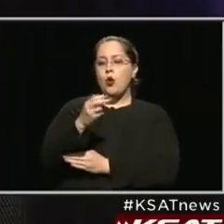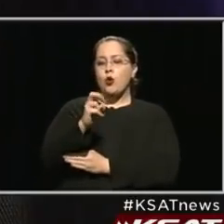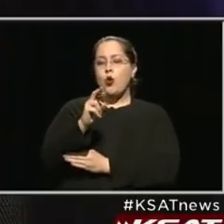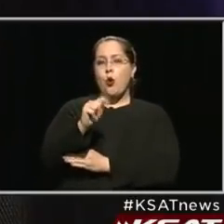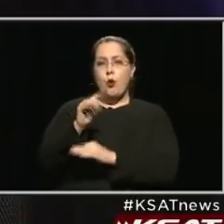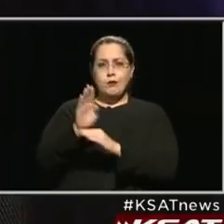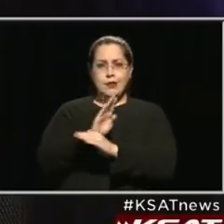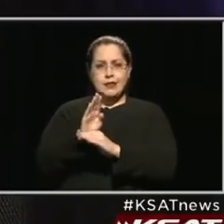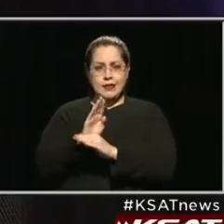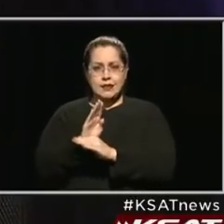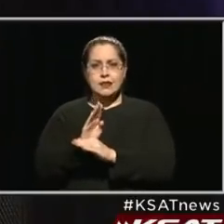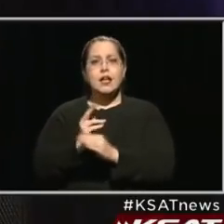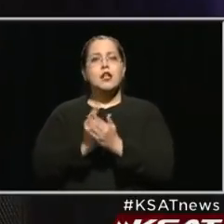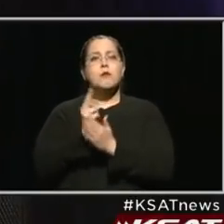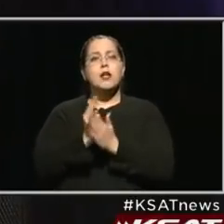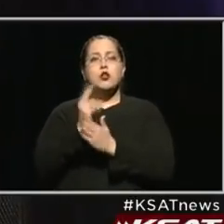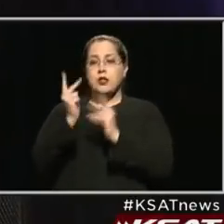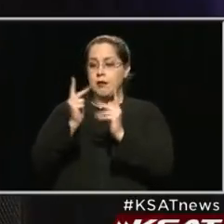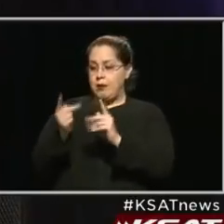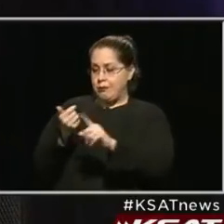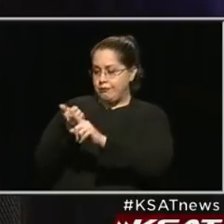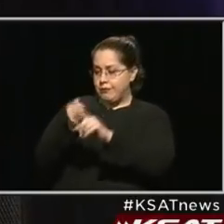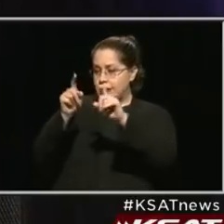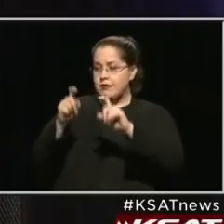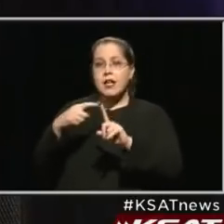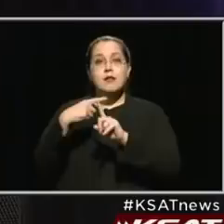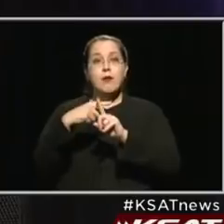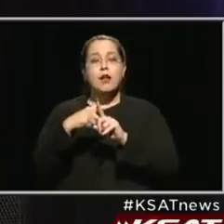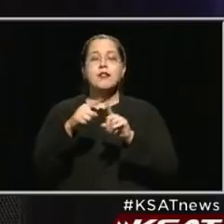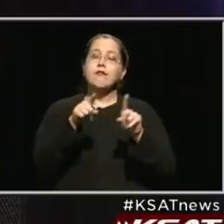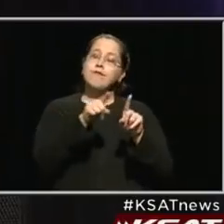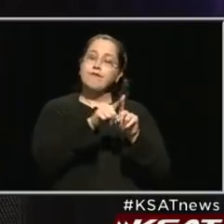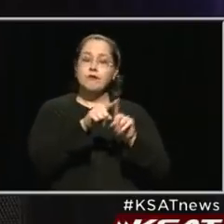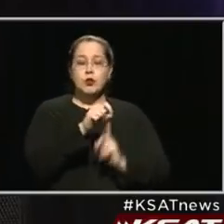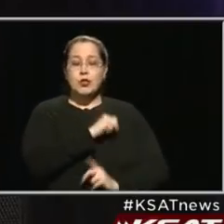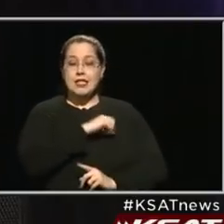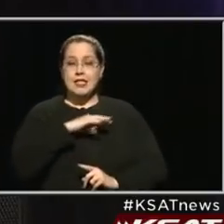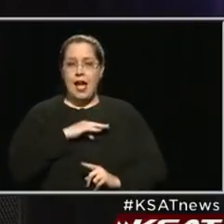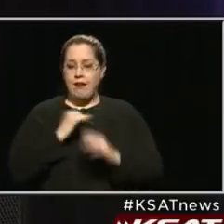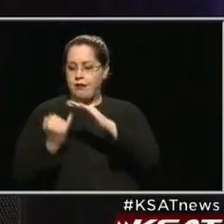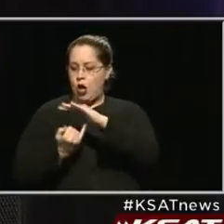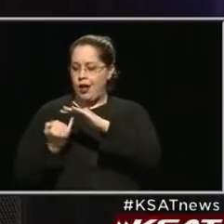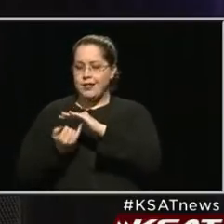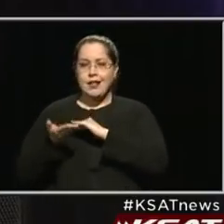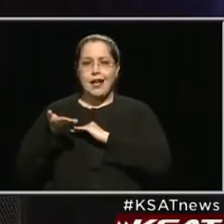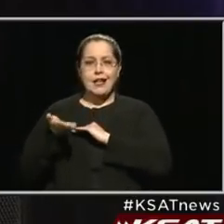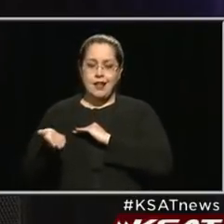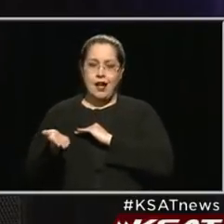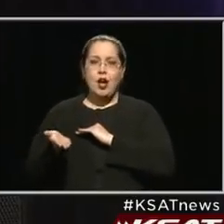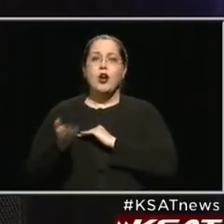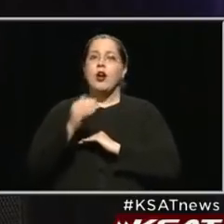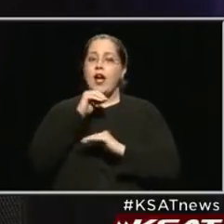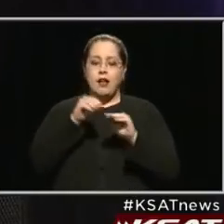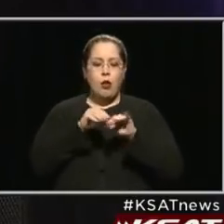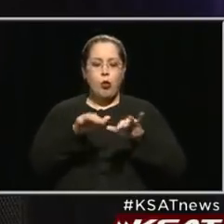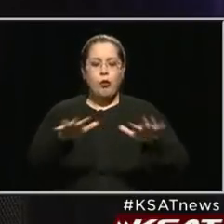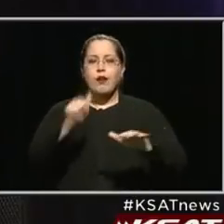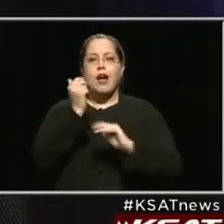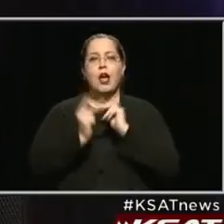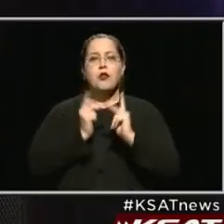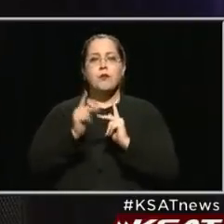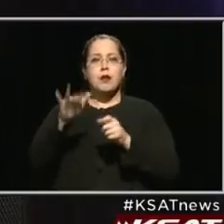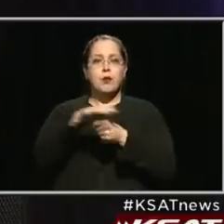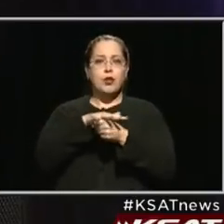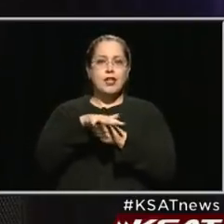sure that positive residents of nursing homes, as well as staff, are isolated and not exposing other people in the